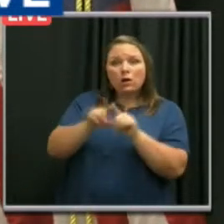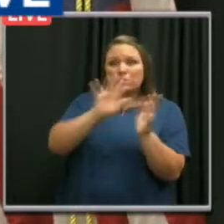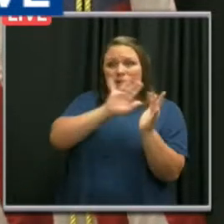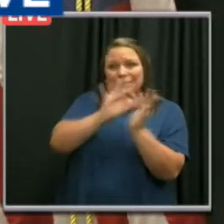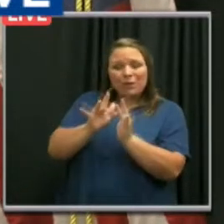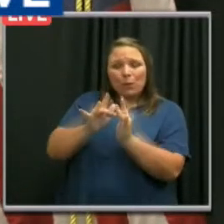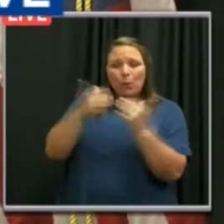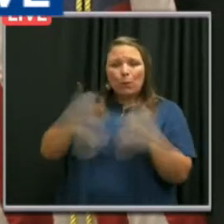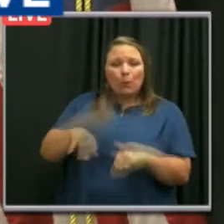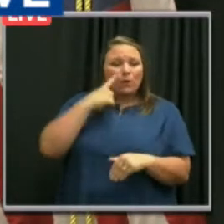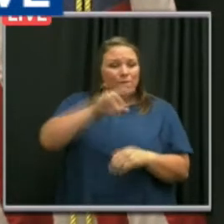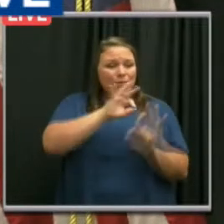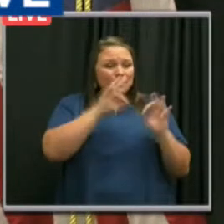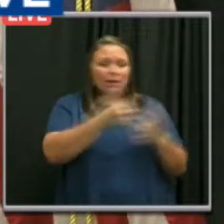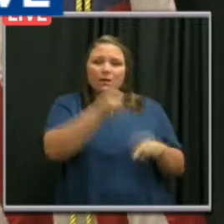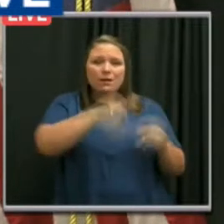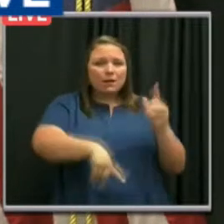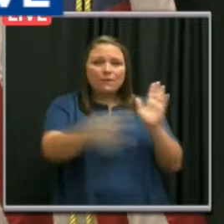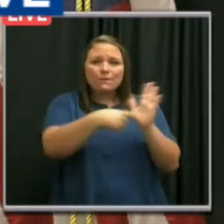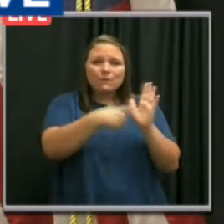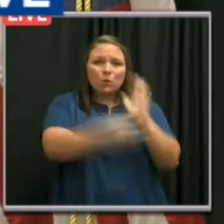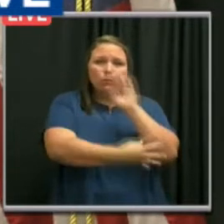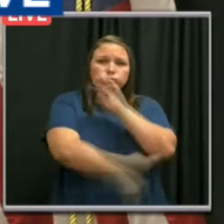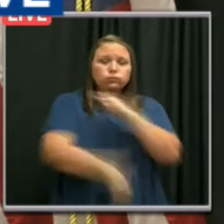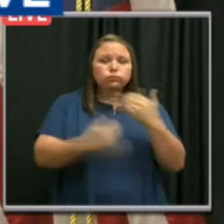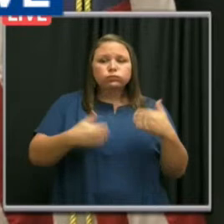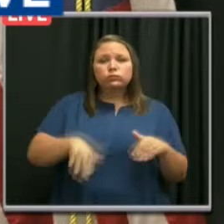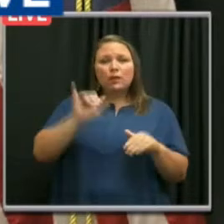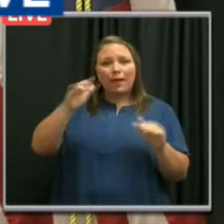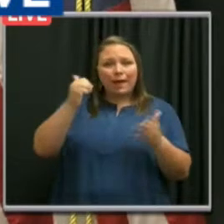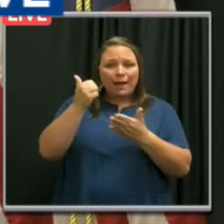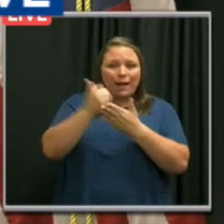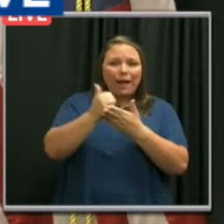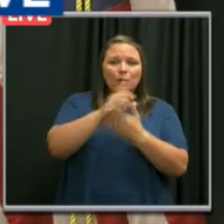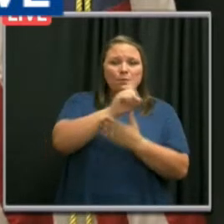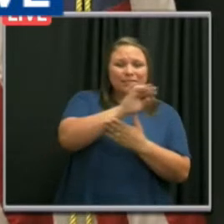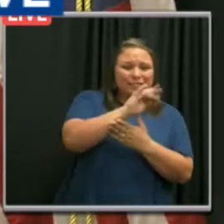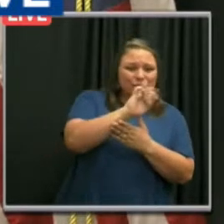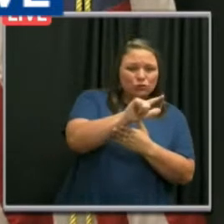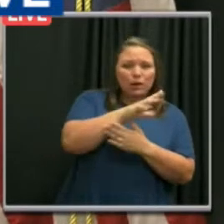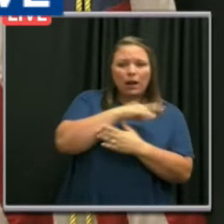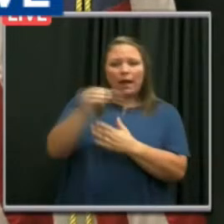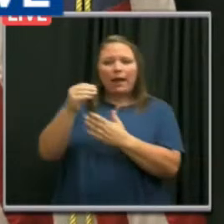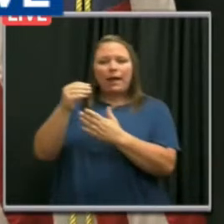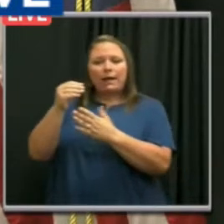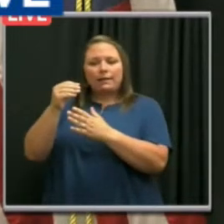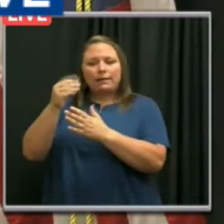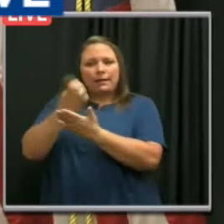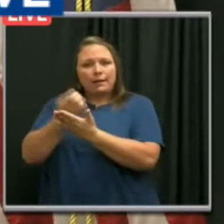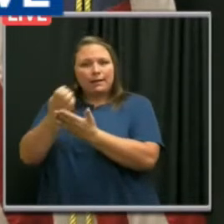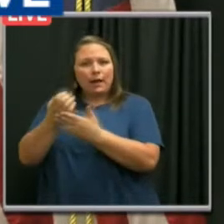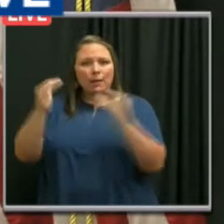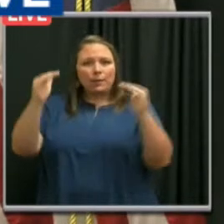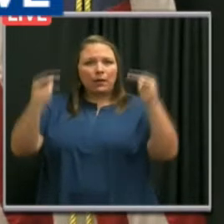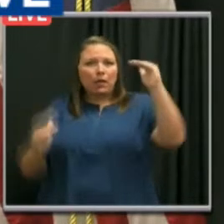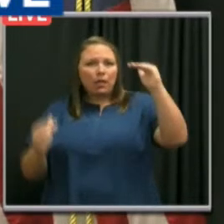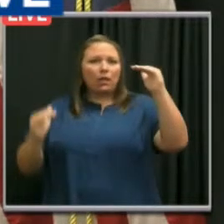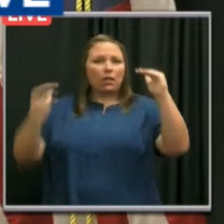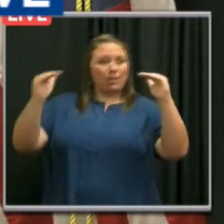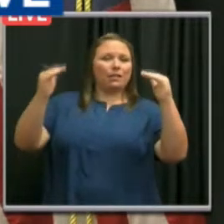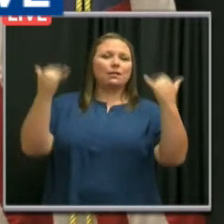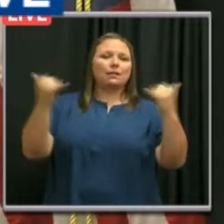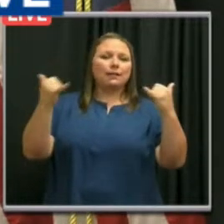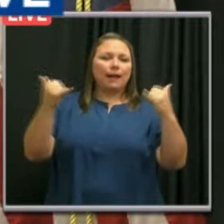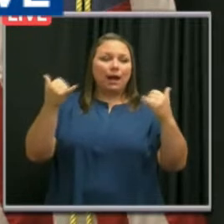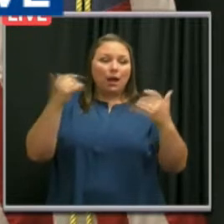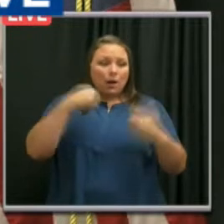access for families who cannot afford it bridges digital and socioeconomic divides, ensuring no learner experiences